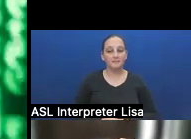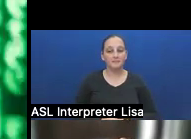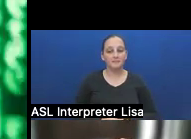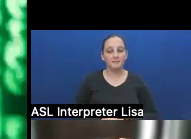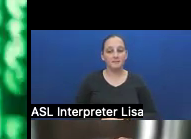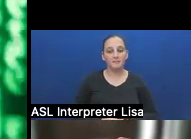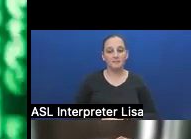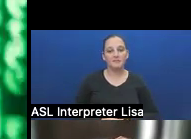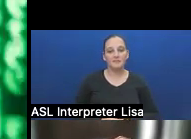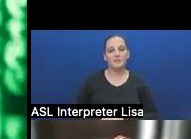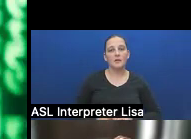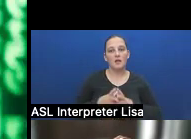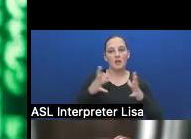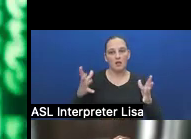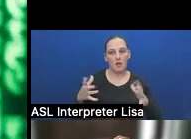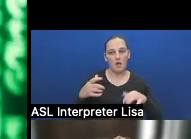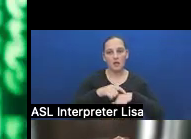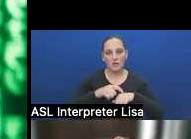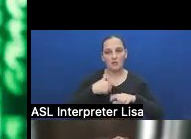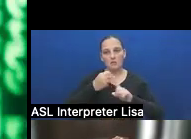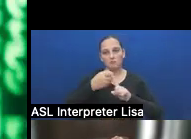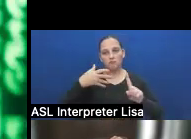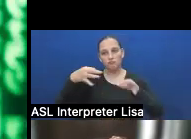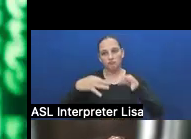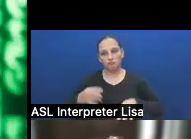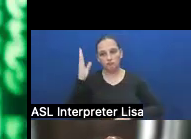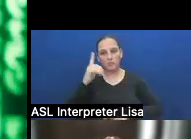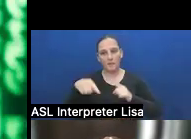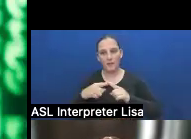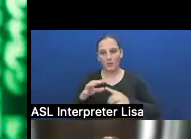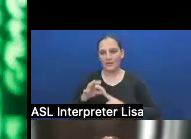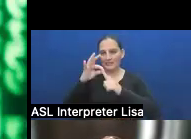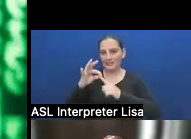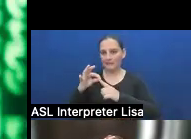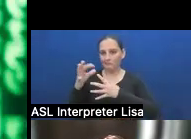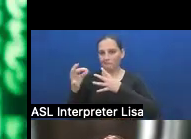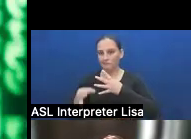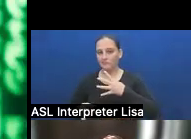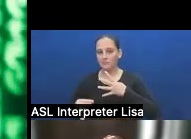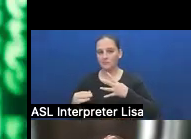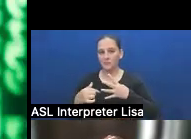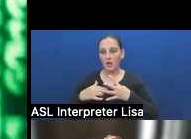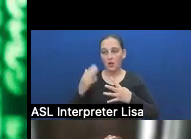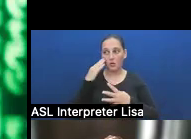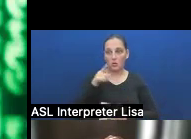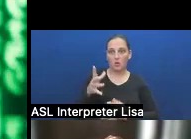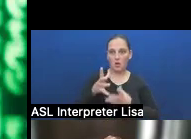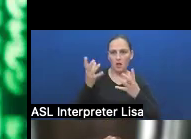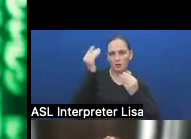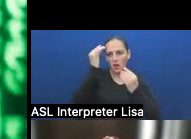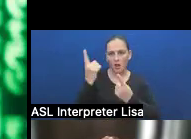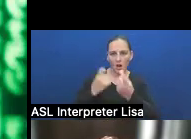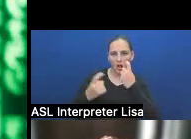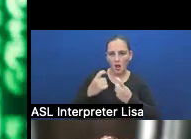the exemptions because I think there's lots of questions and I want discussion and conversation about the